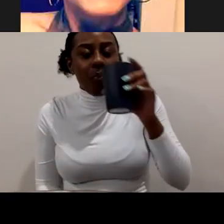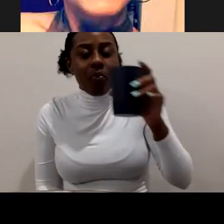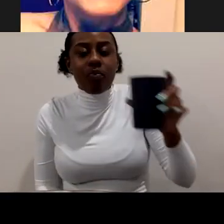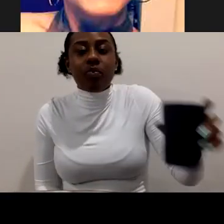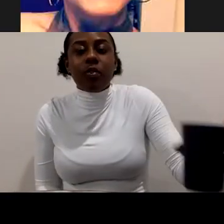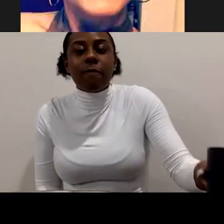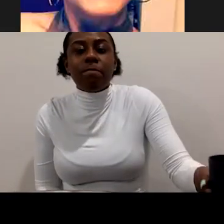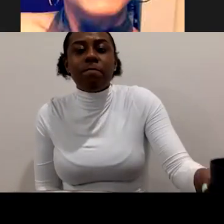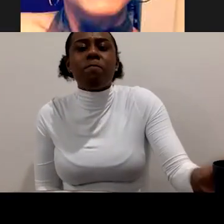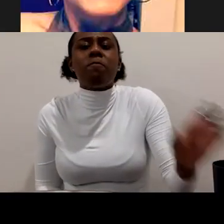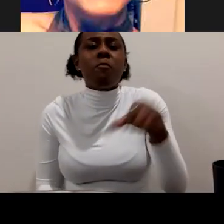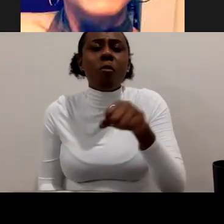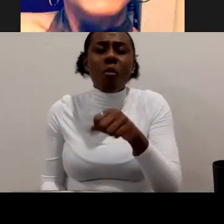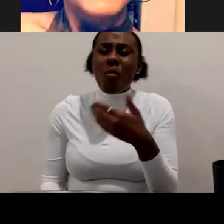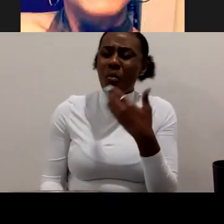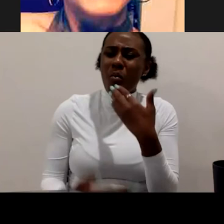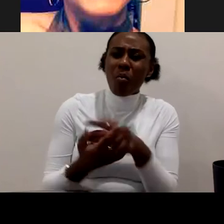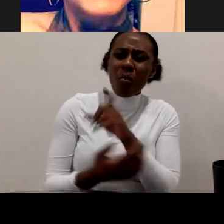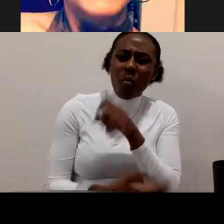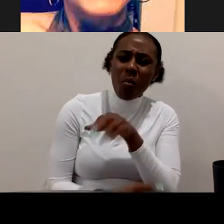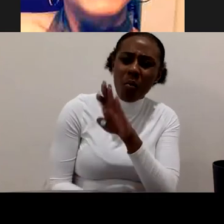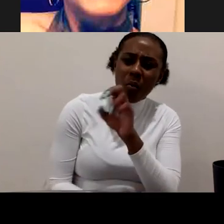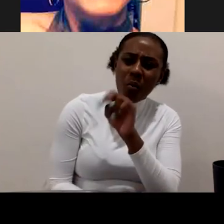Benjamin, great question. So,